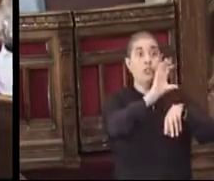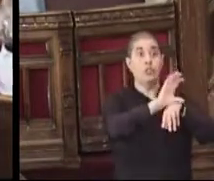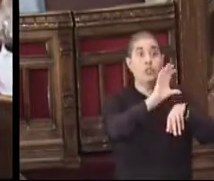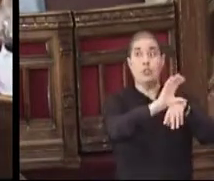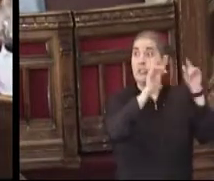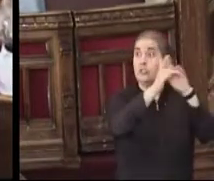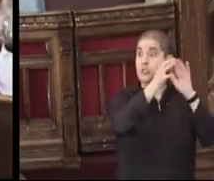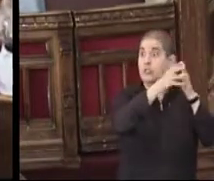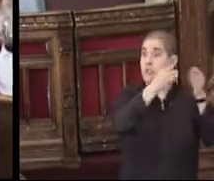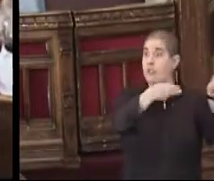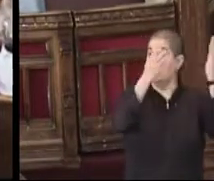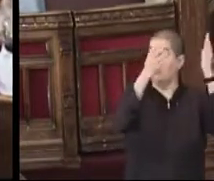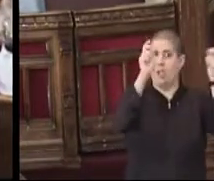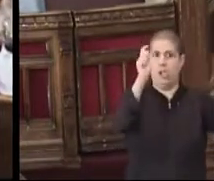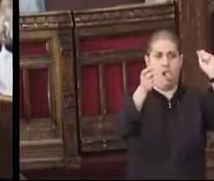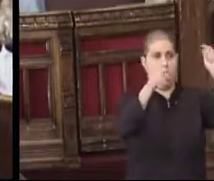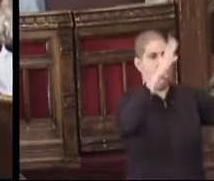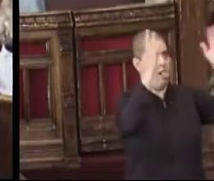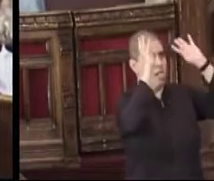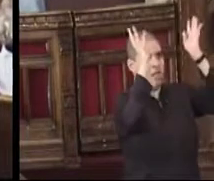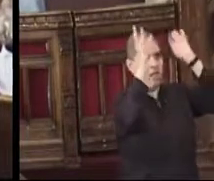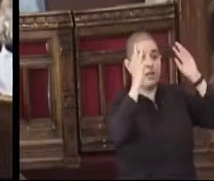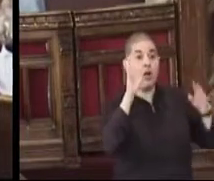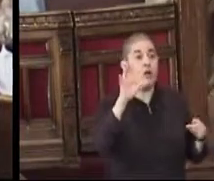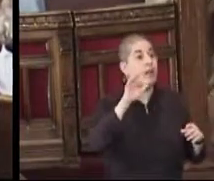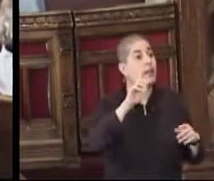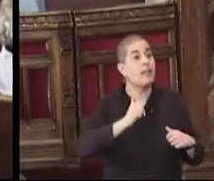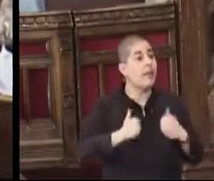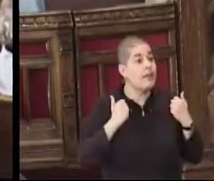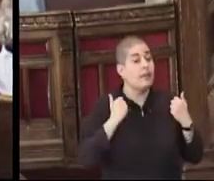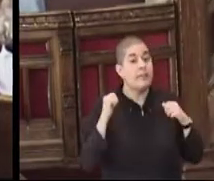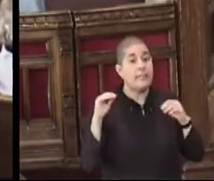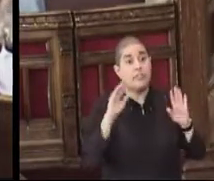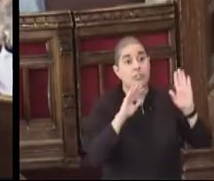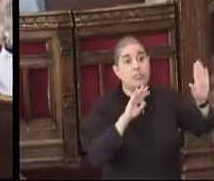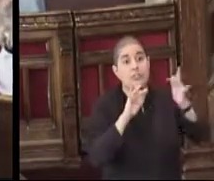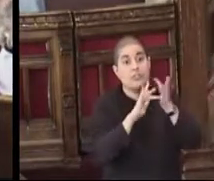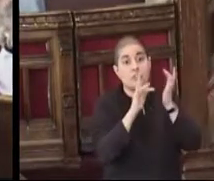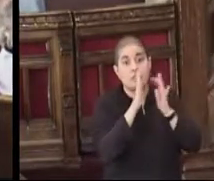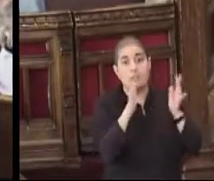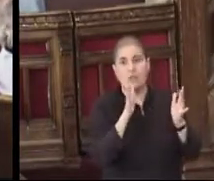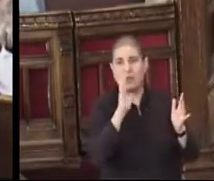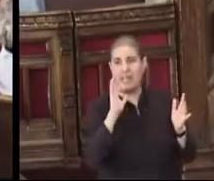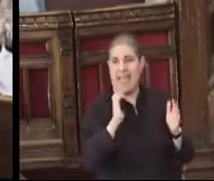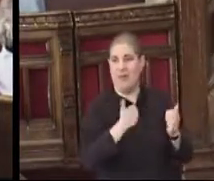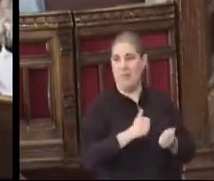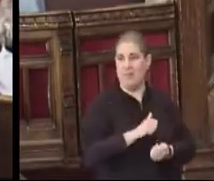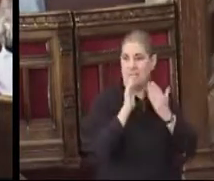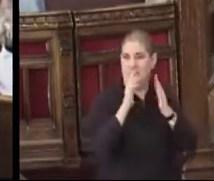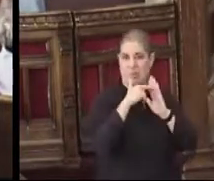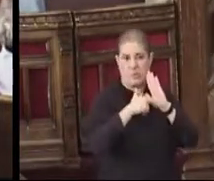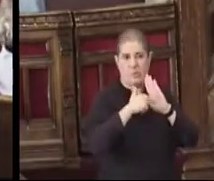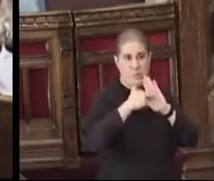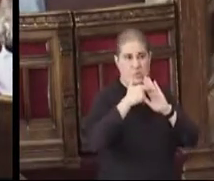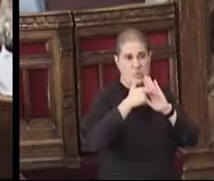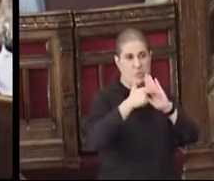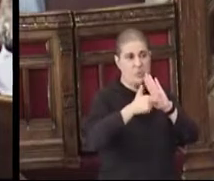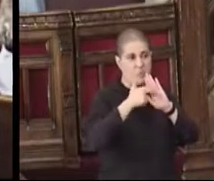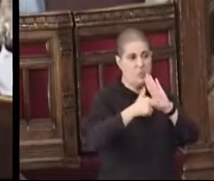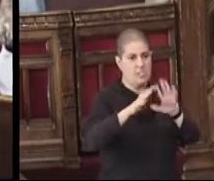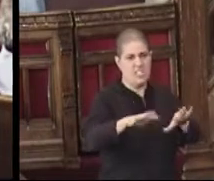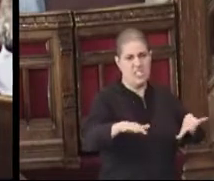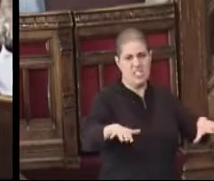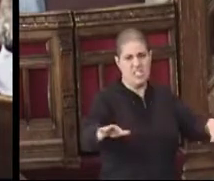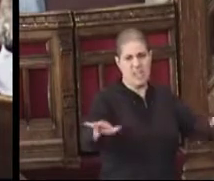Jesus. It's not the life and teachings of Jesus that are a problem. It's the dogma and the rules that go around being